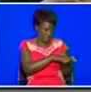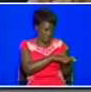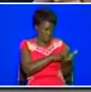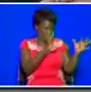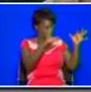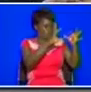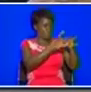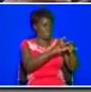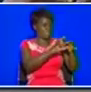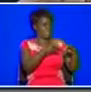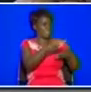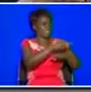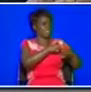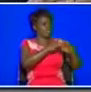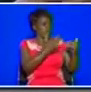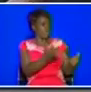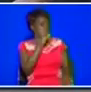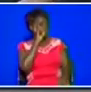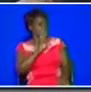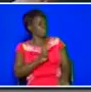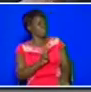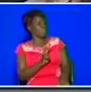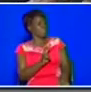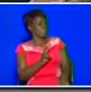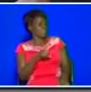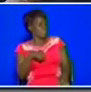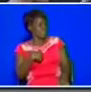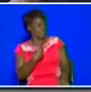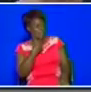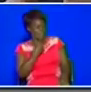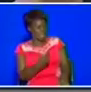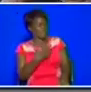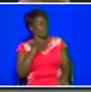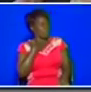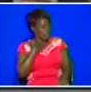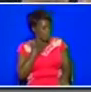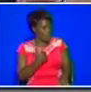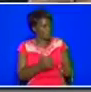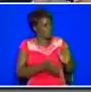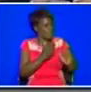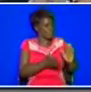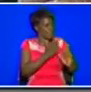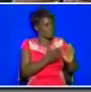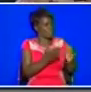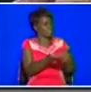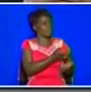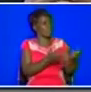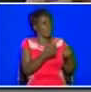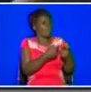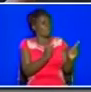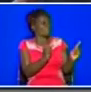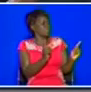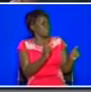nation, inclusive nation. And now you can see, we said we wanted to rush ahead economically, but when